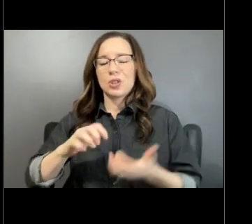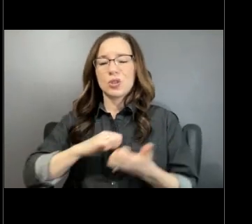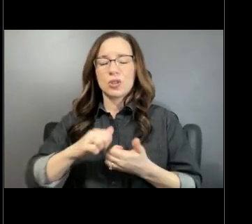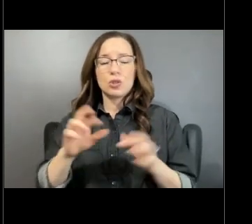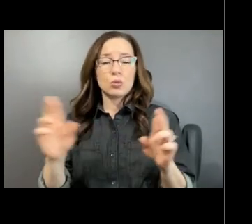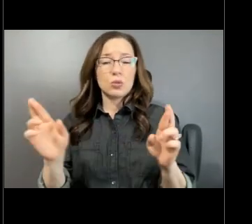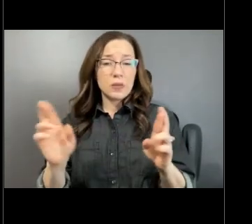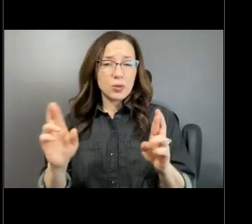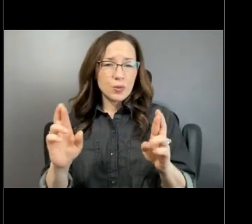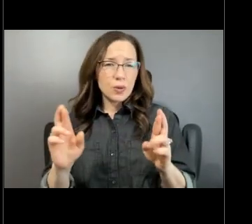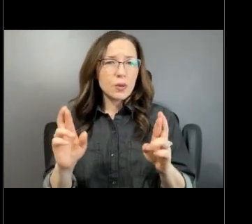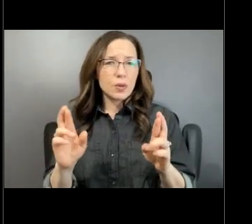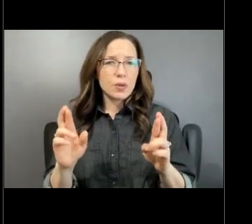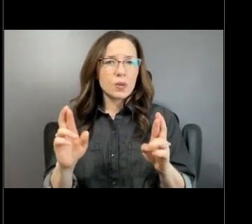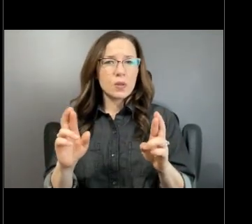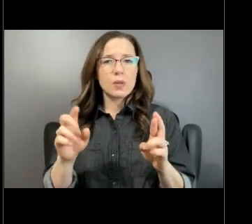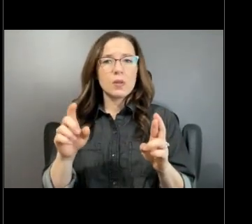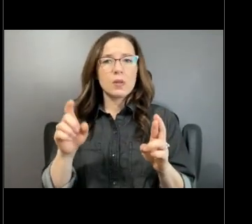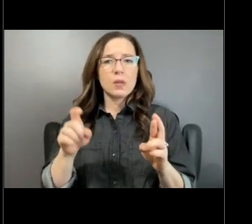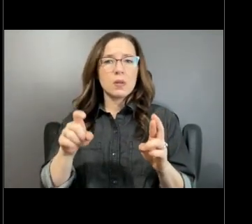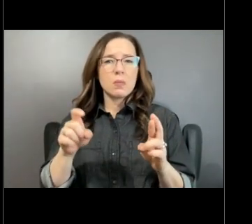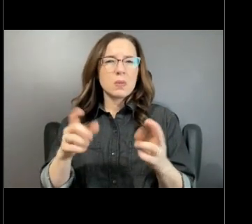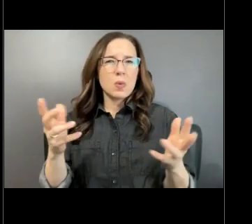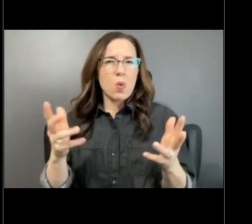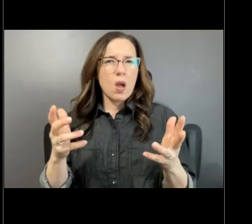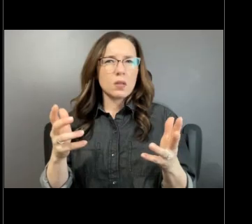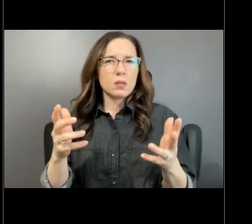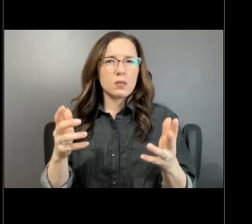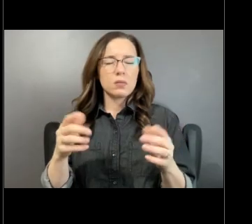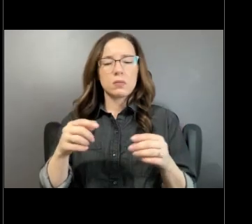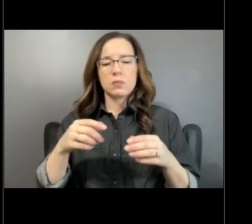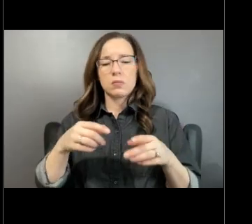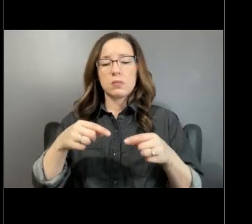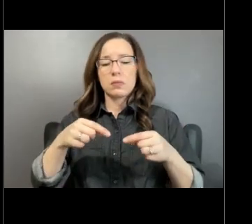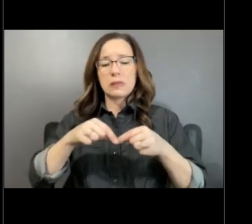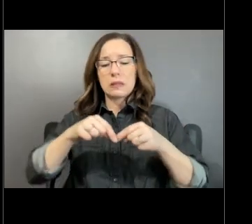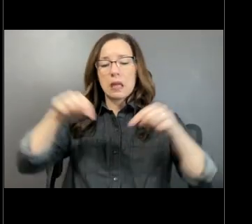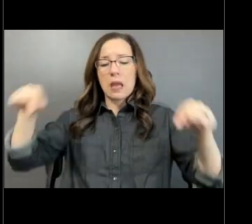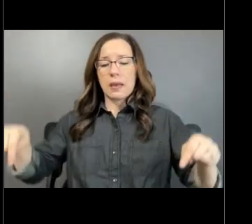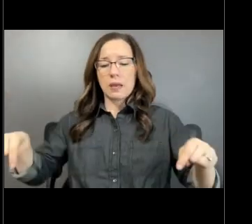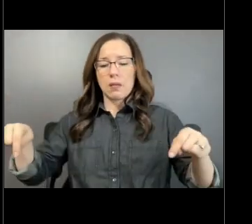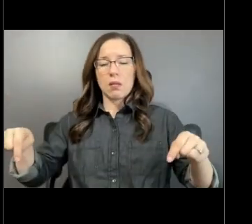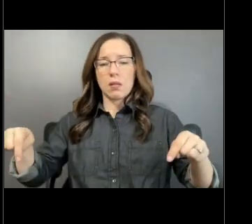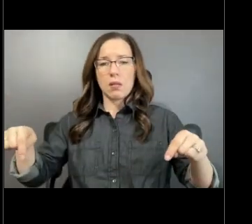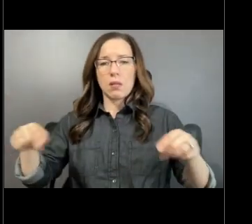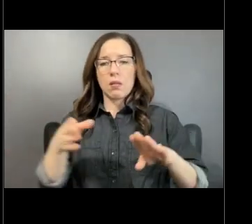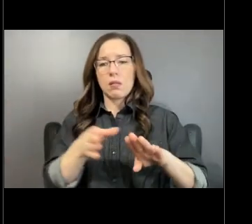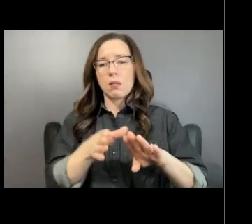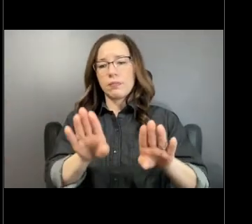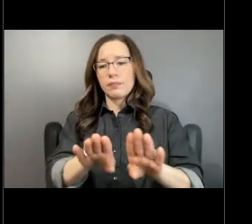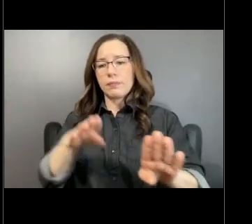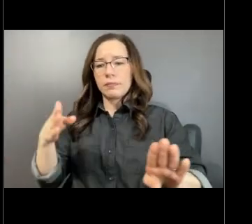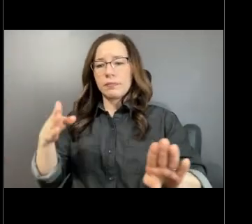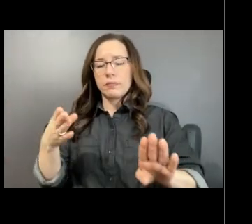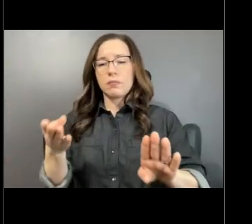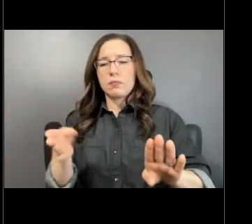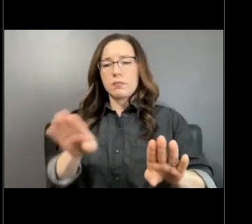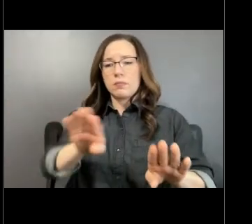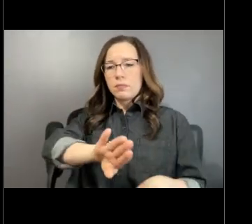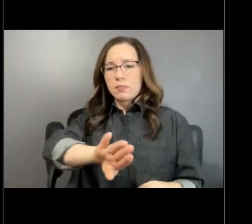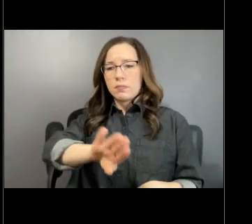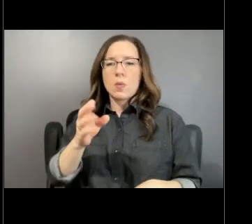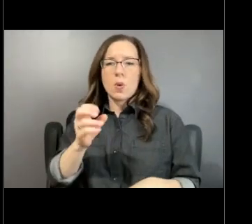be what orientation? Is it A, diagonal or reverse diagonal, or B, parallel or